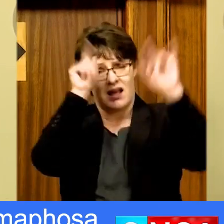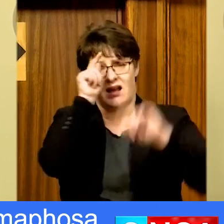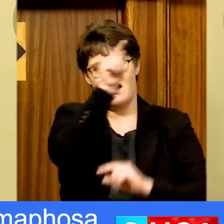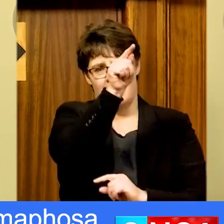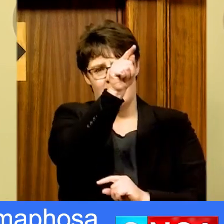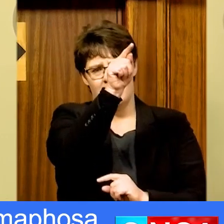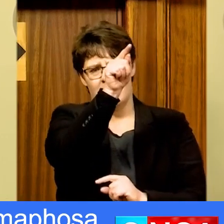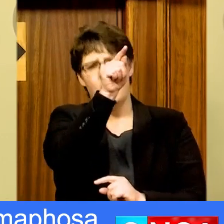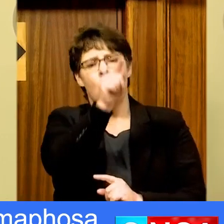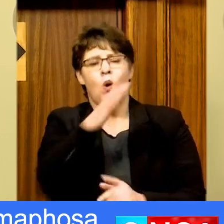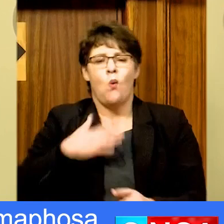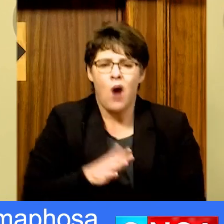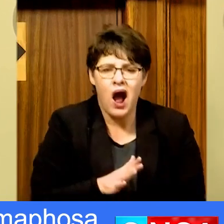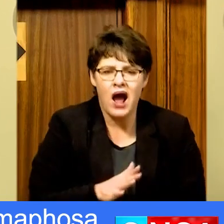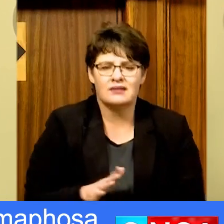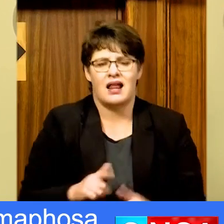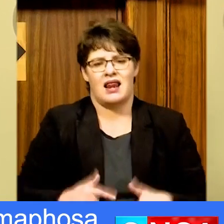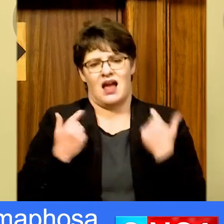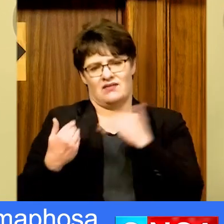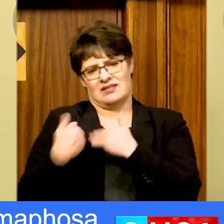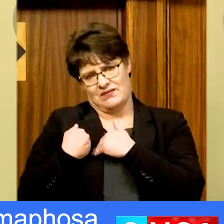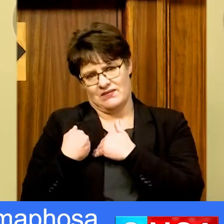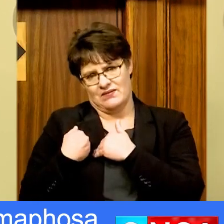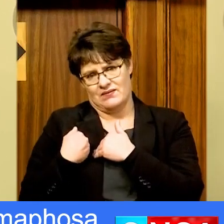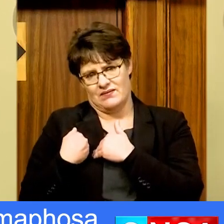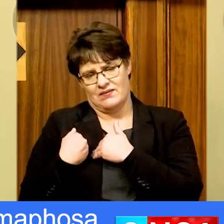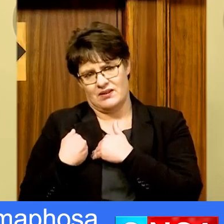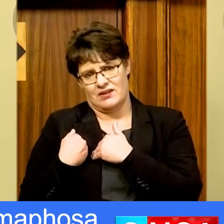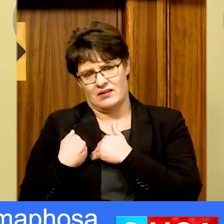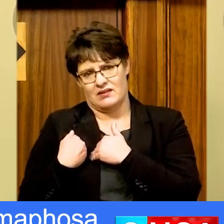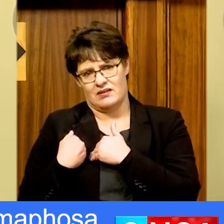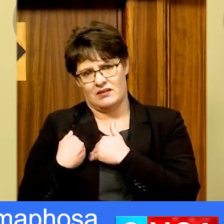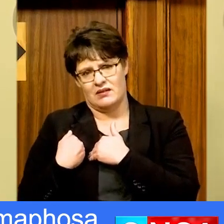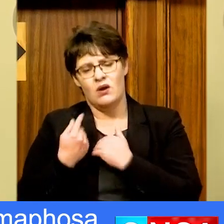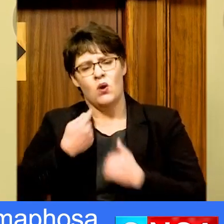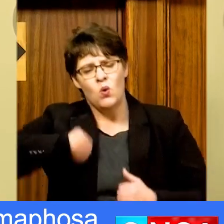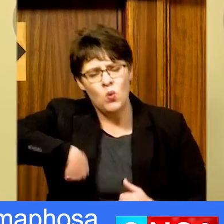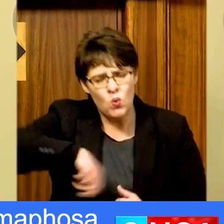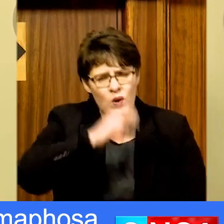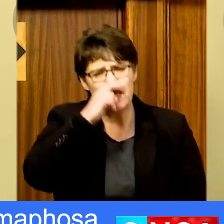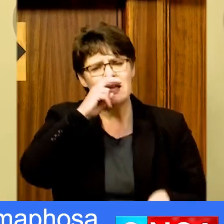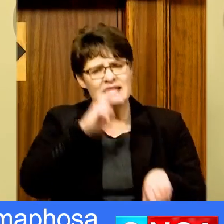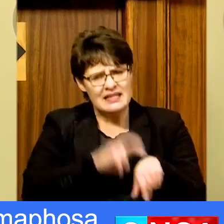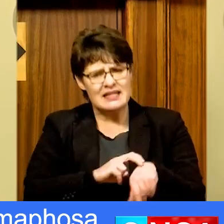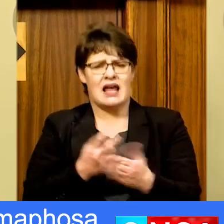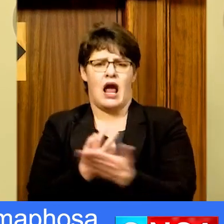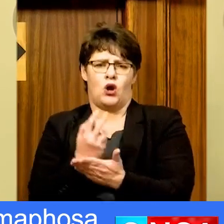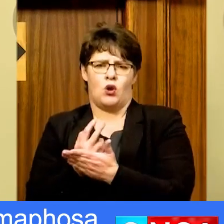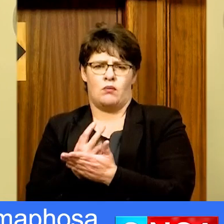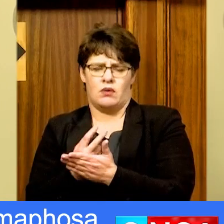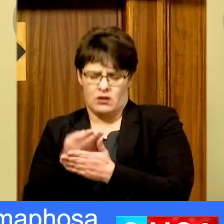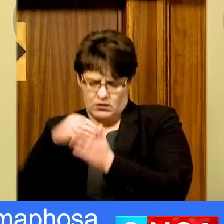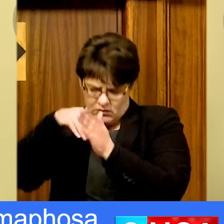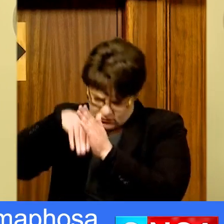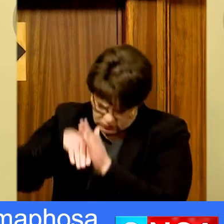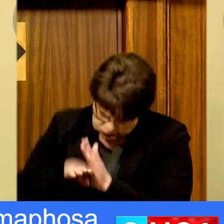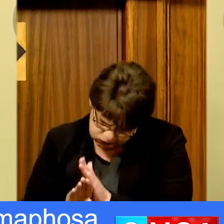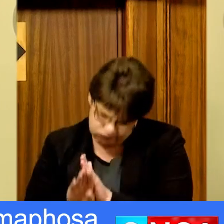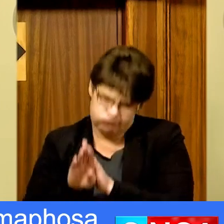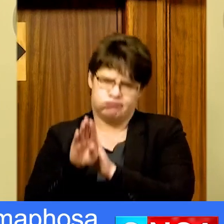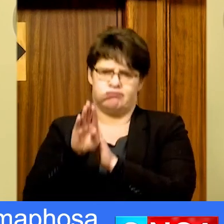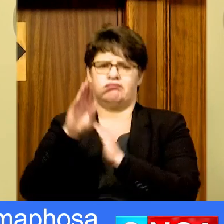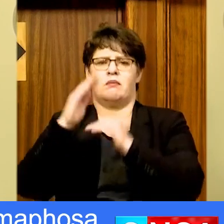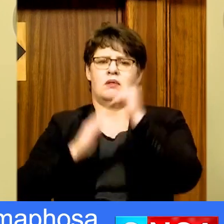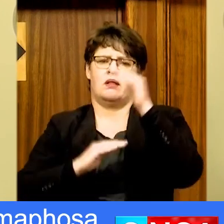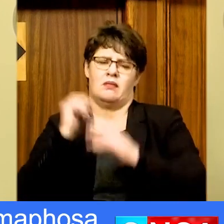ensuring that we preserve life, we must begin to rebuild our economy and deepen